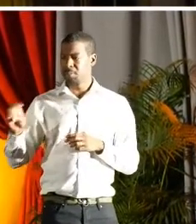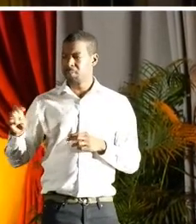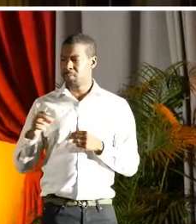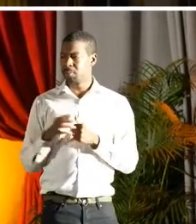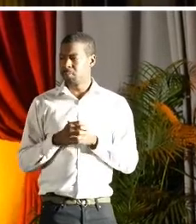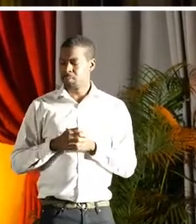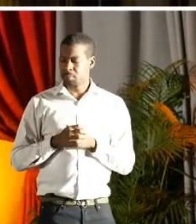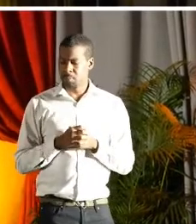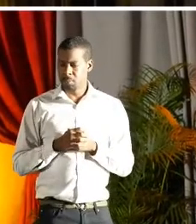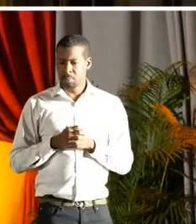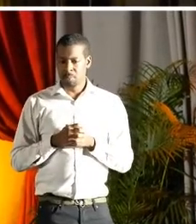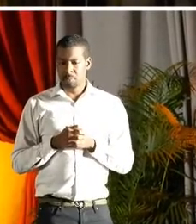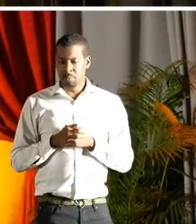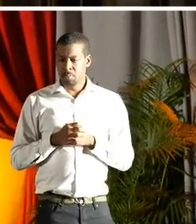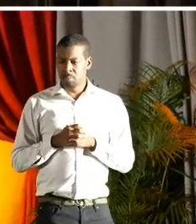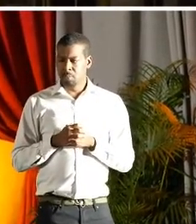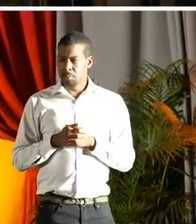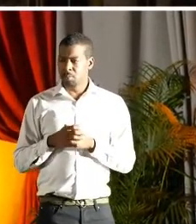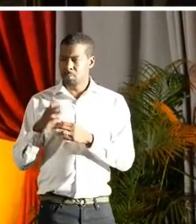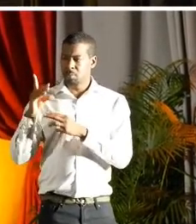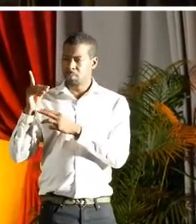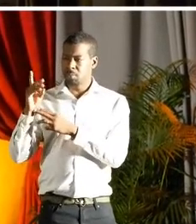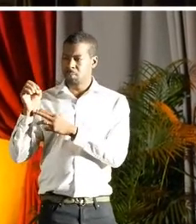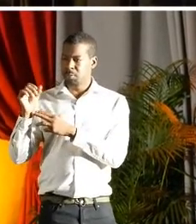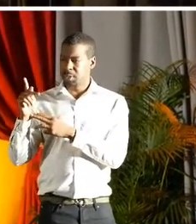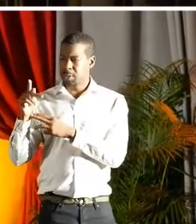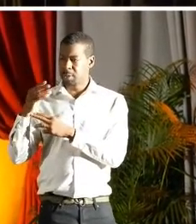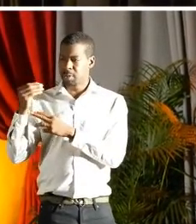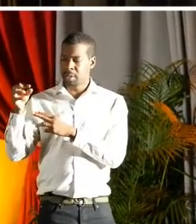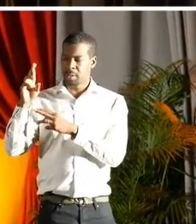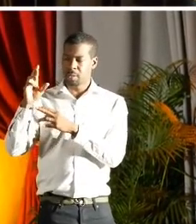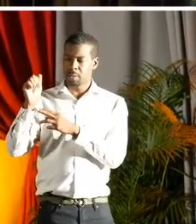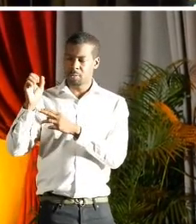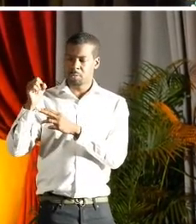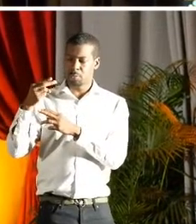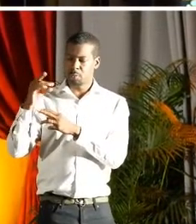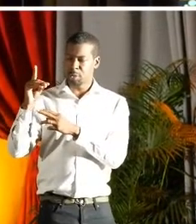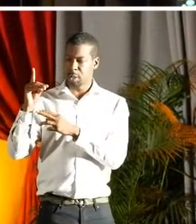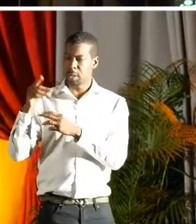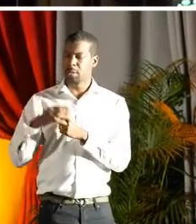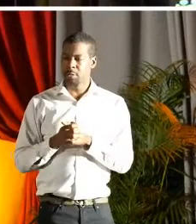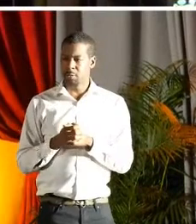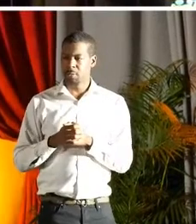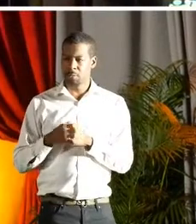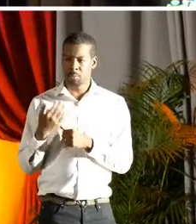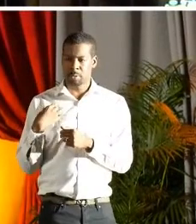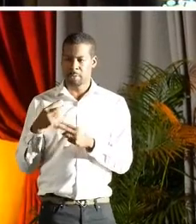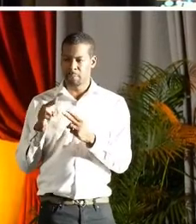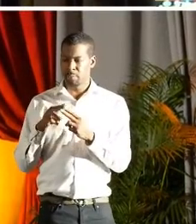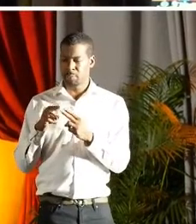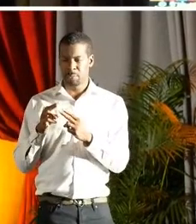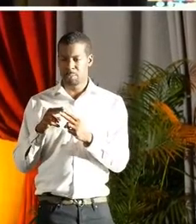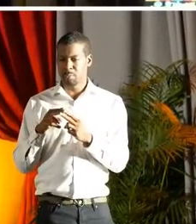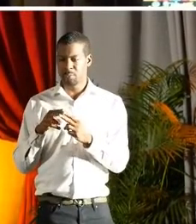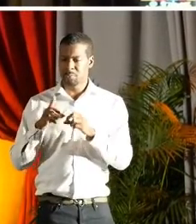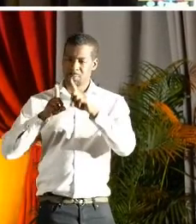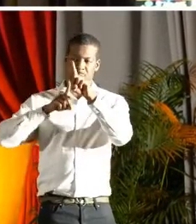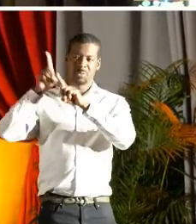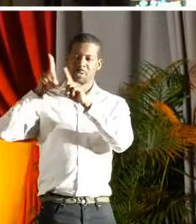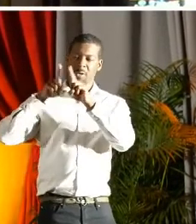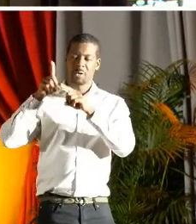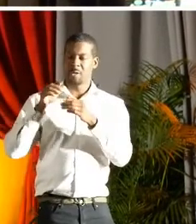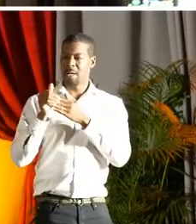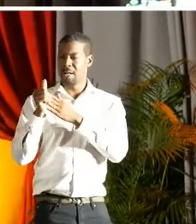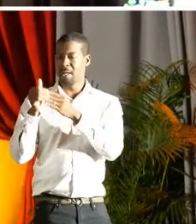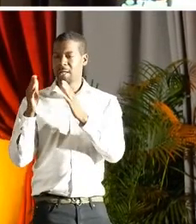that with Derrick and Rashad, we have the two of the superstar leaders